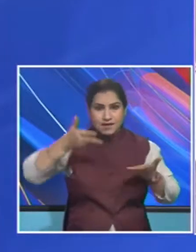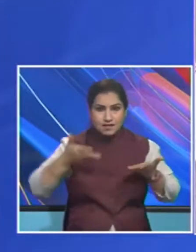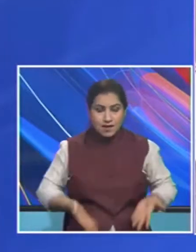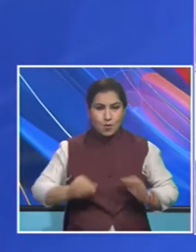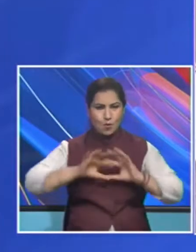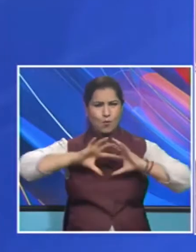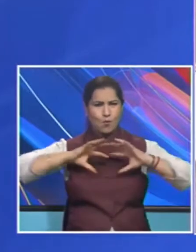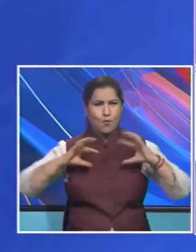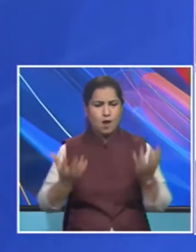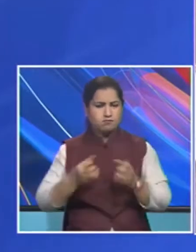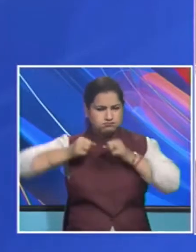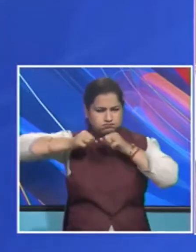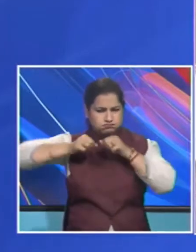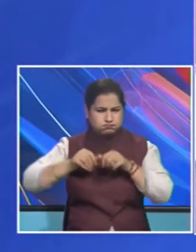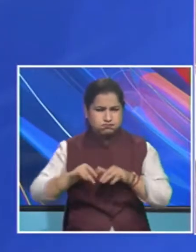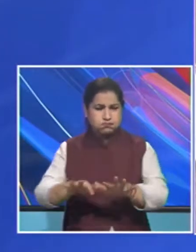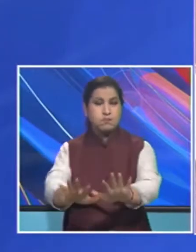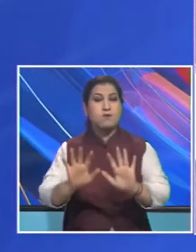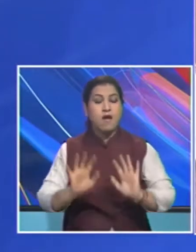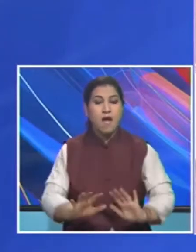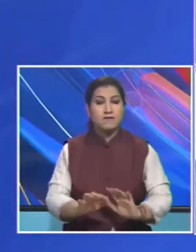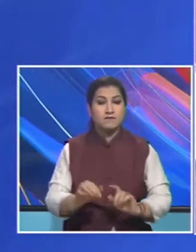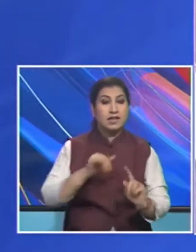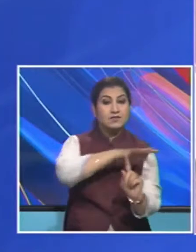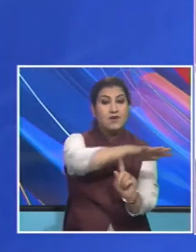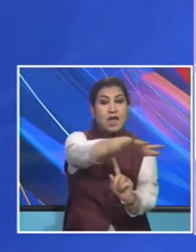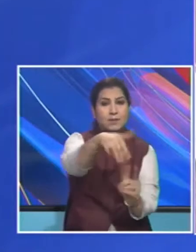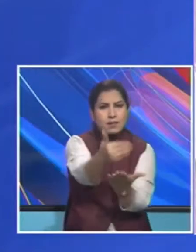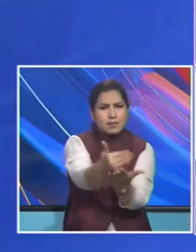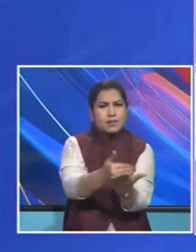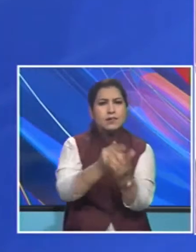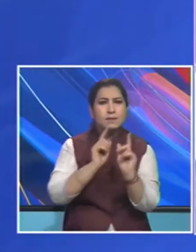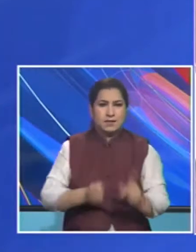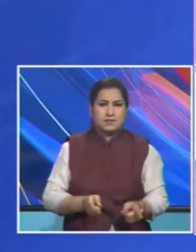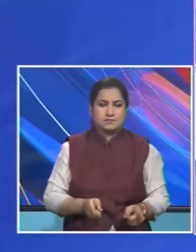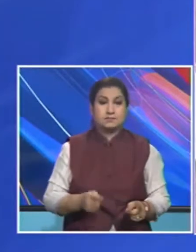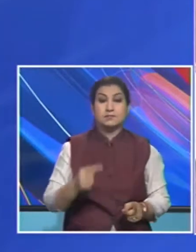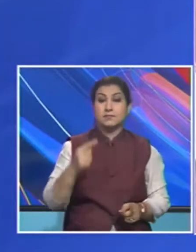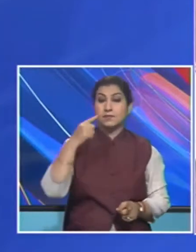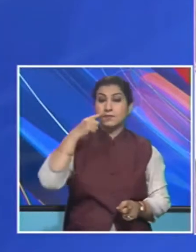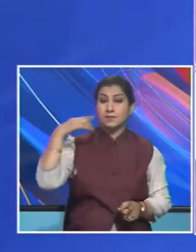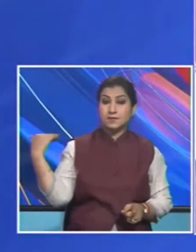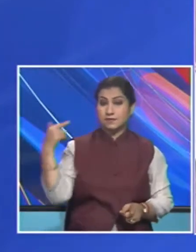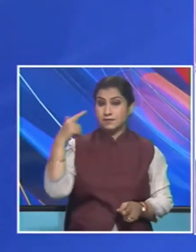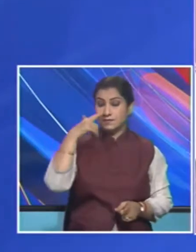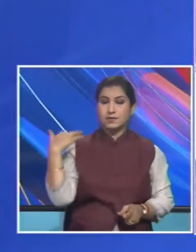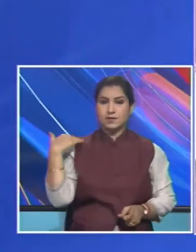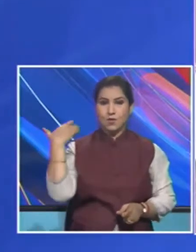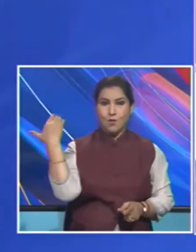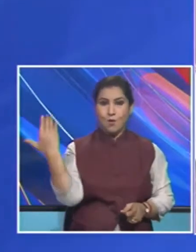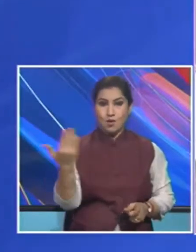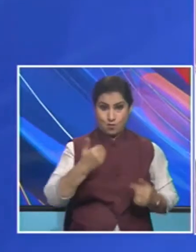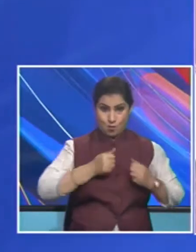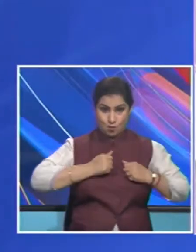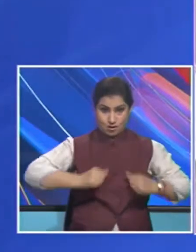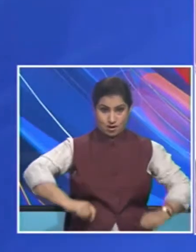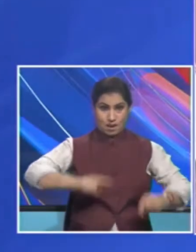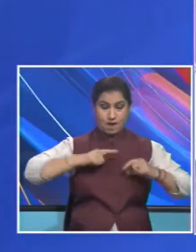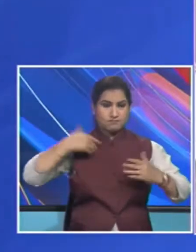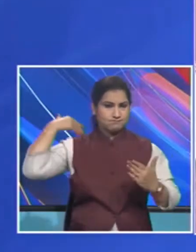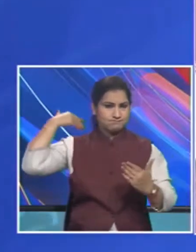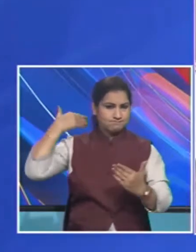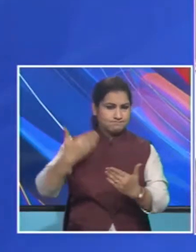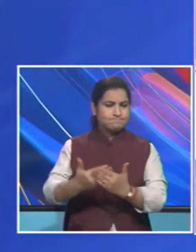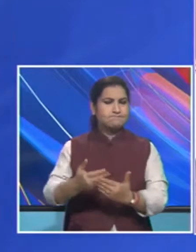world in the field of environmental protection. Brothers and sisters, in my life so far, I have realized the meaning